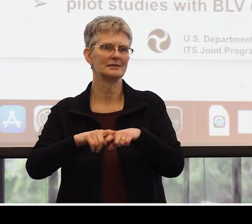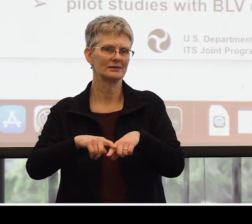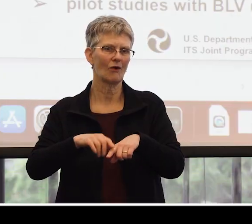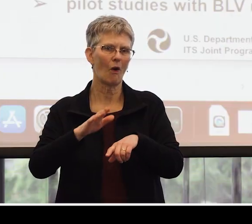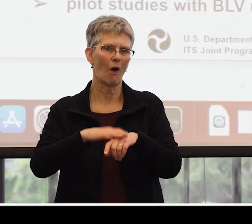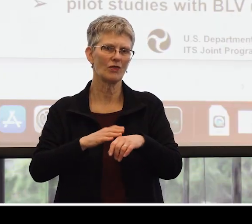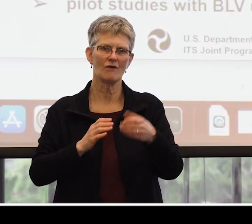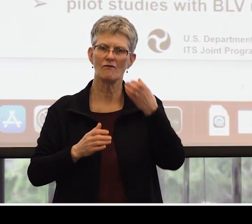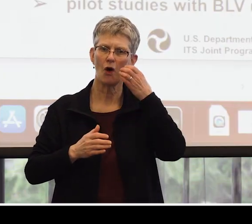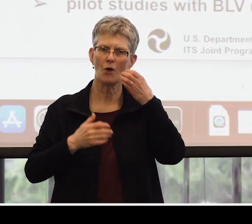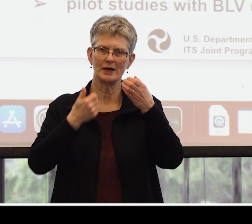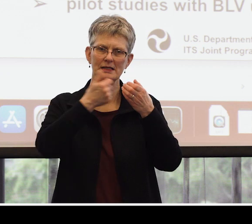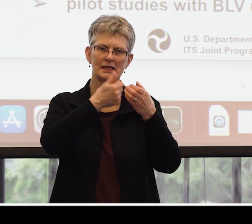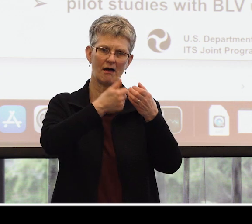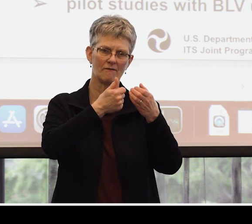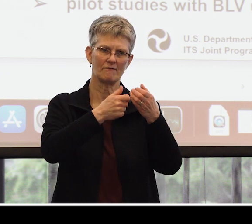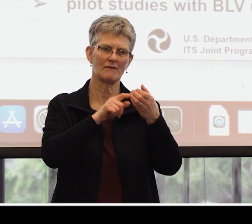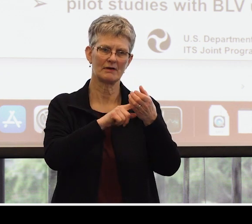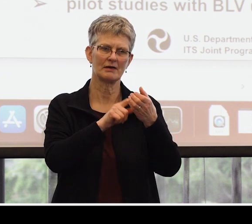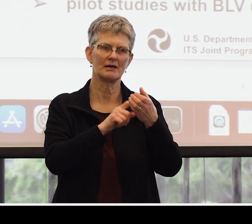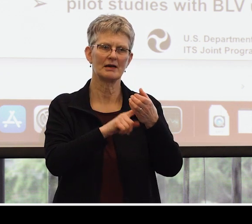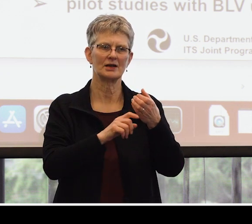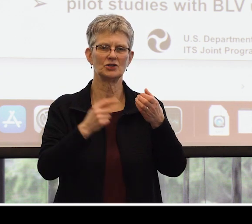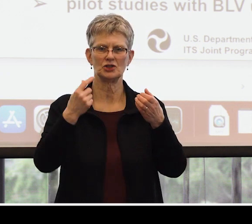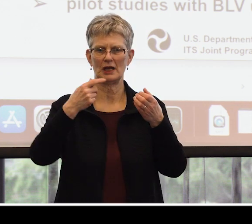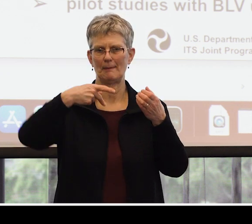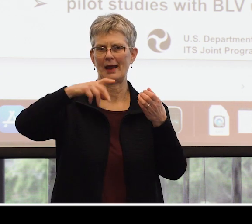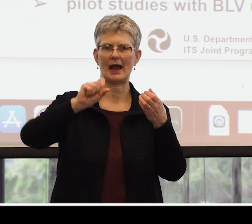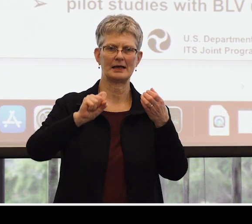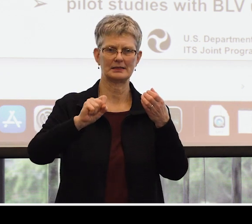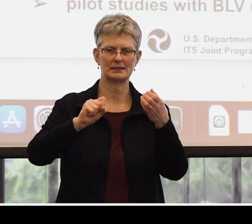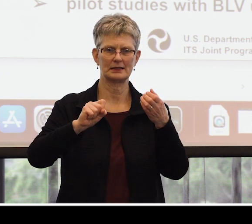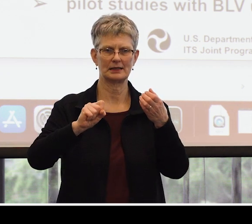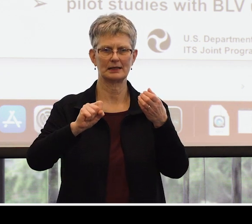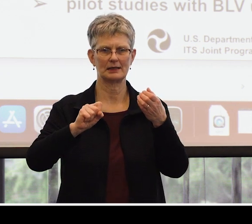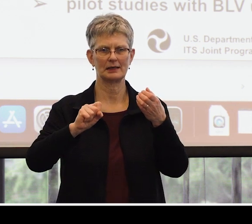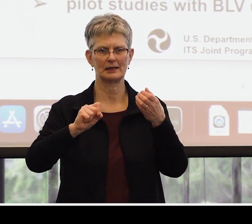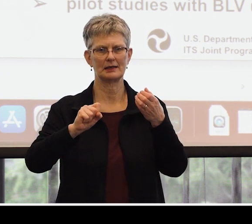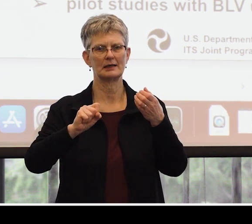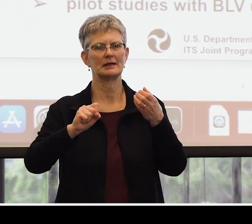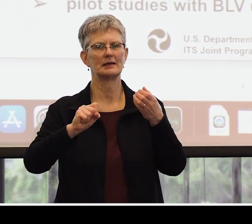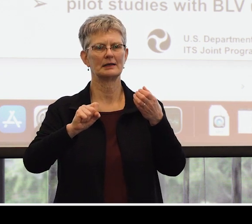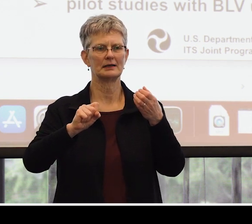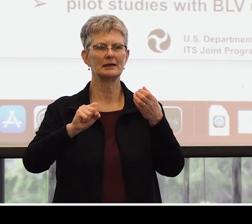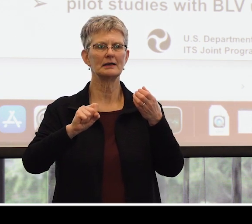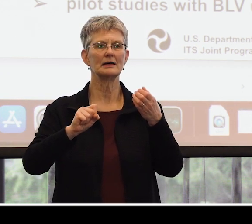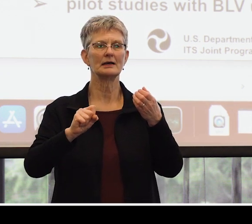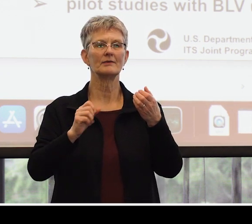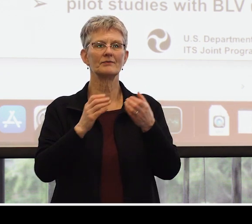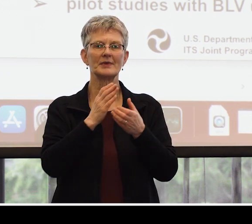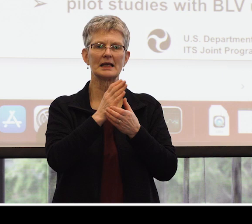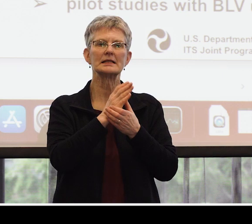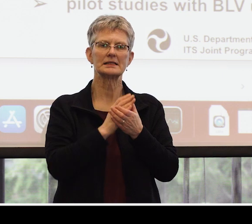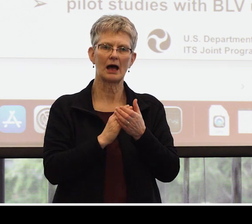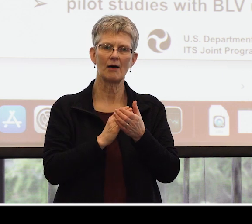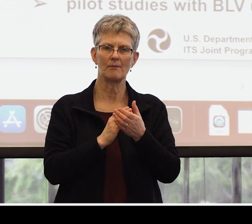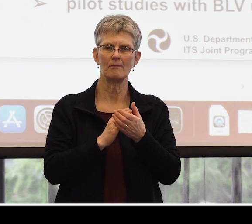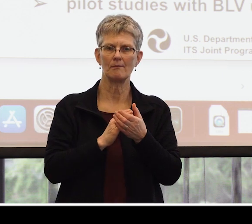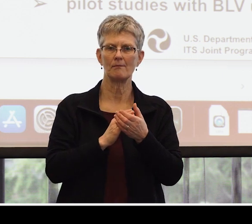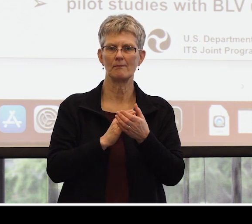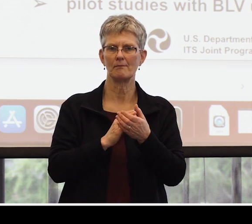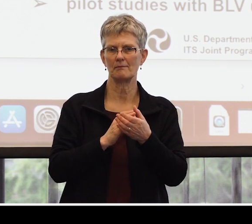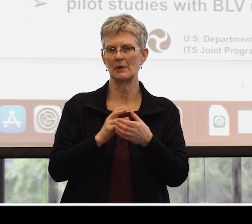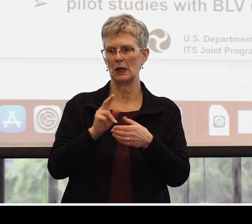GPS. We do have some users actually using a dual, an